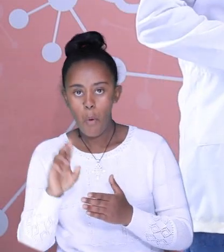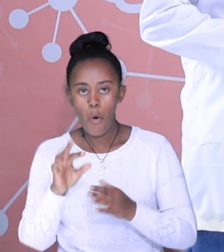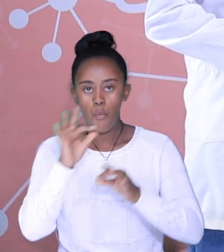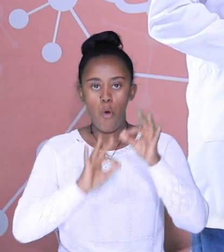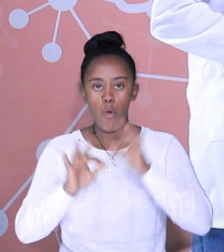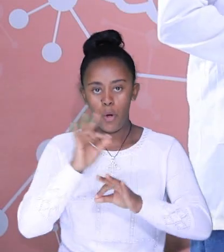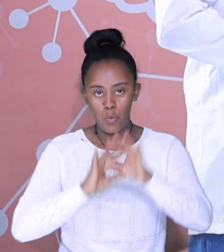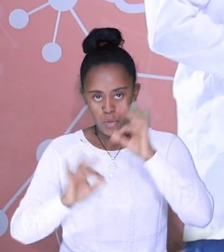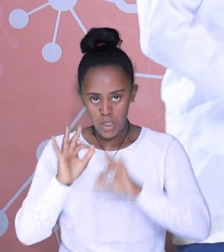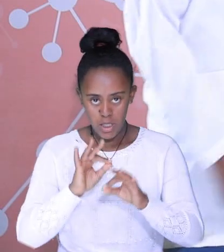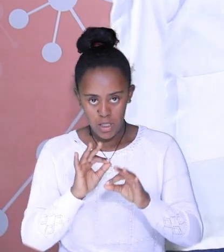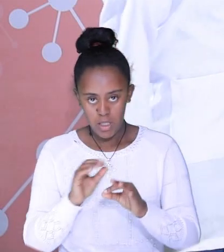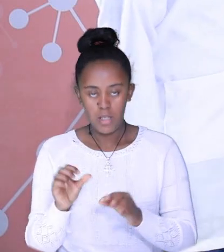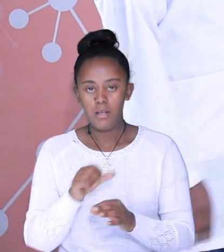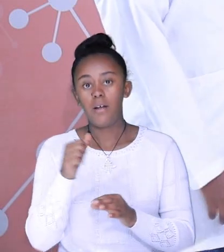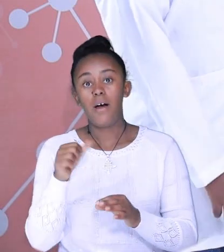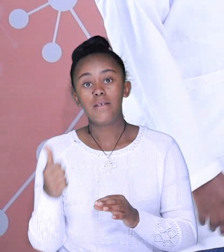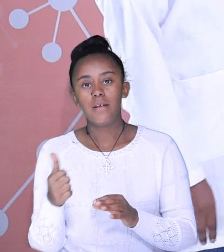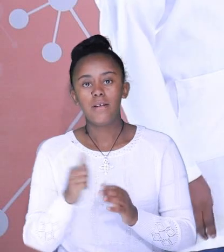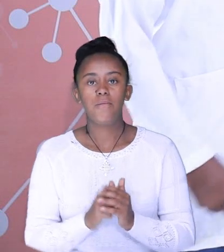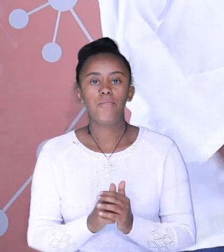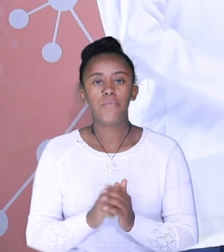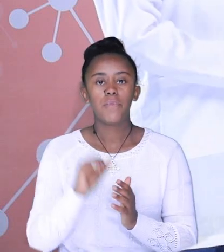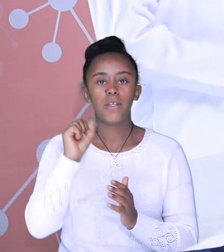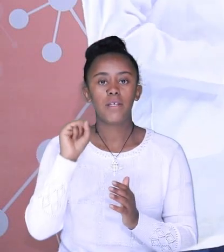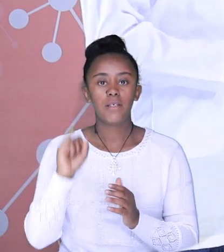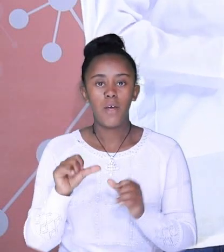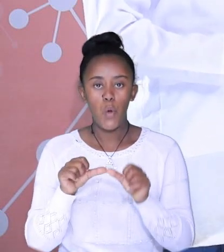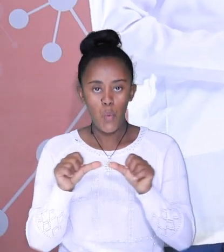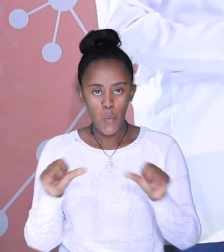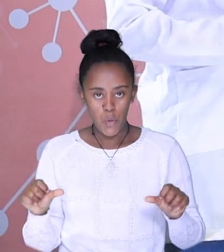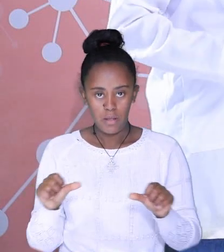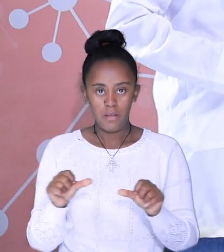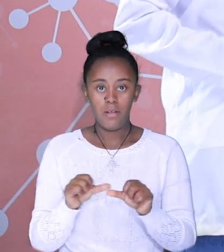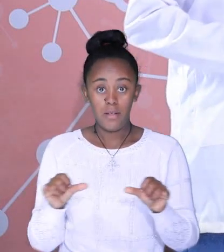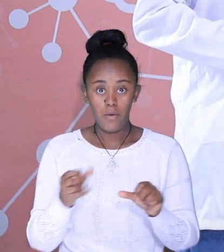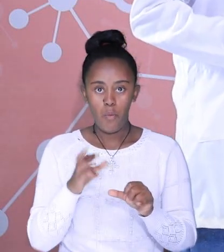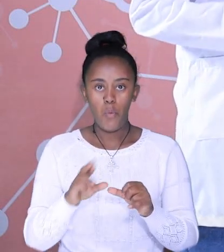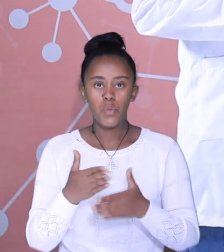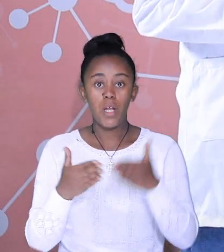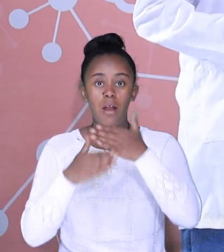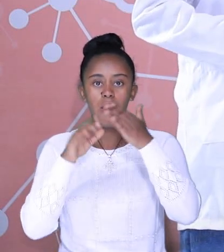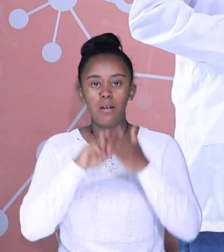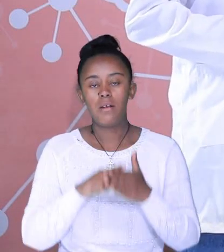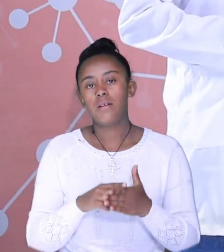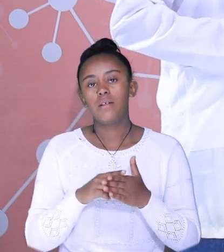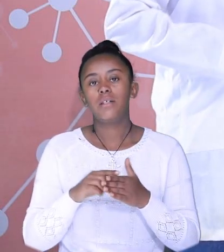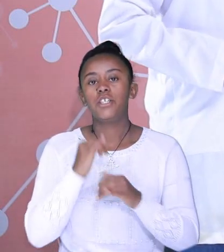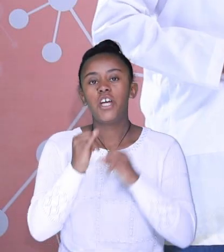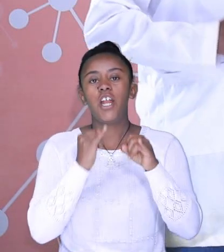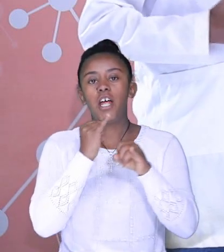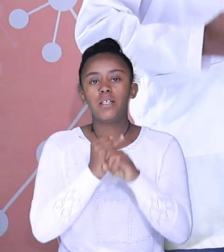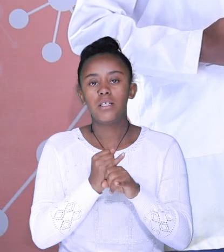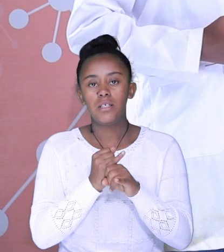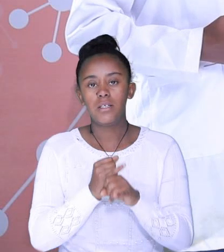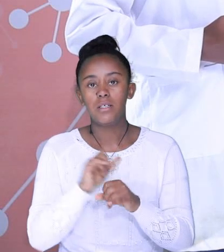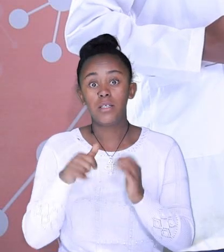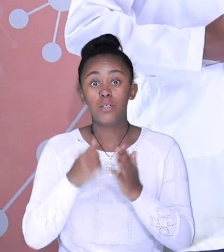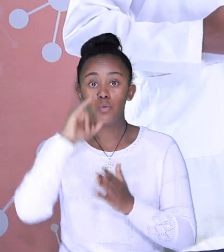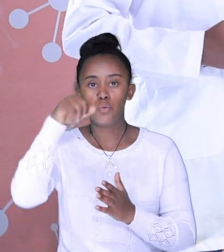molecules. And the other, the SI units or standard international units is